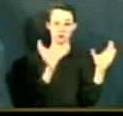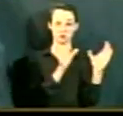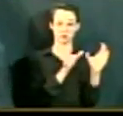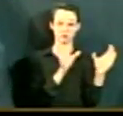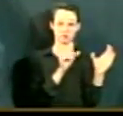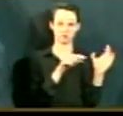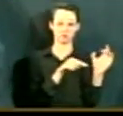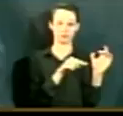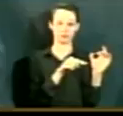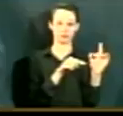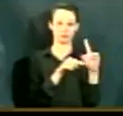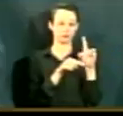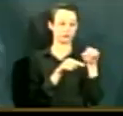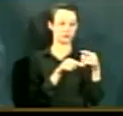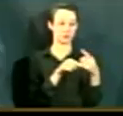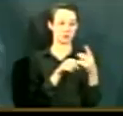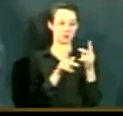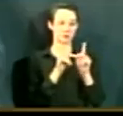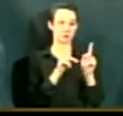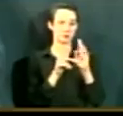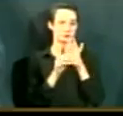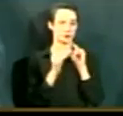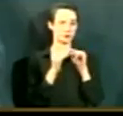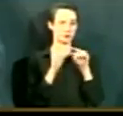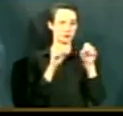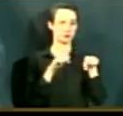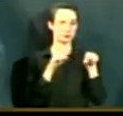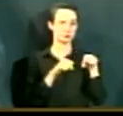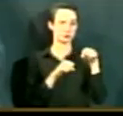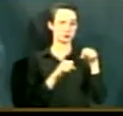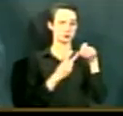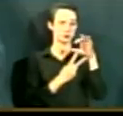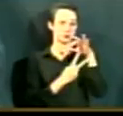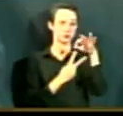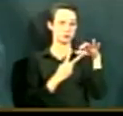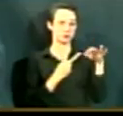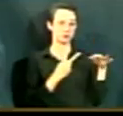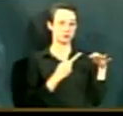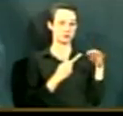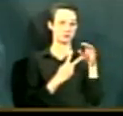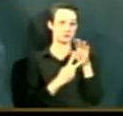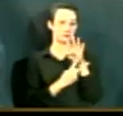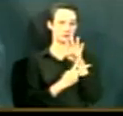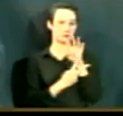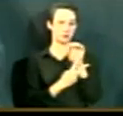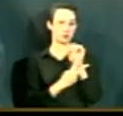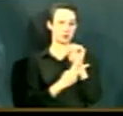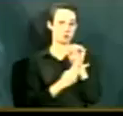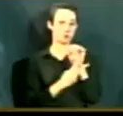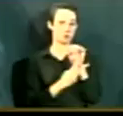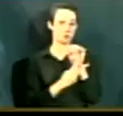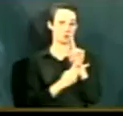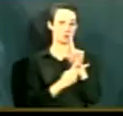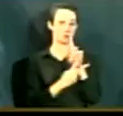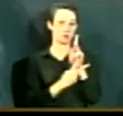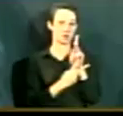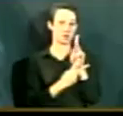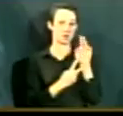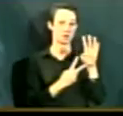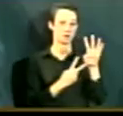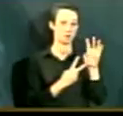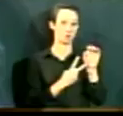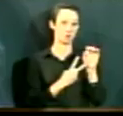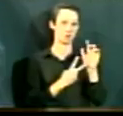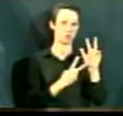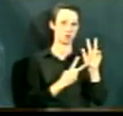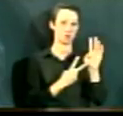certified, they're the only ones that we're talking about that can choose between the 401k and the 403B?